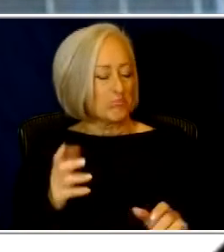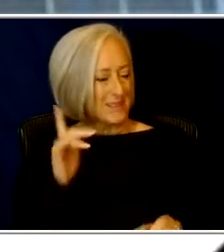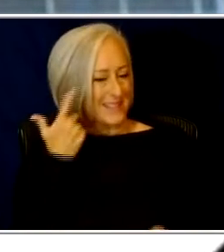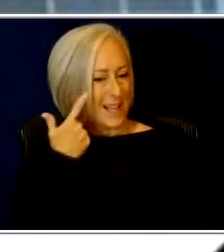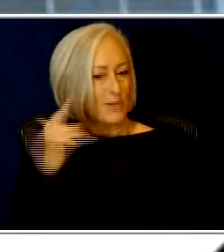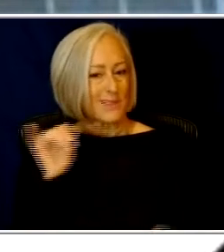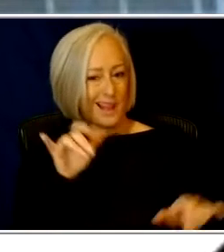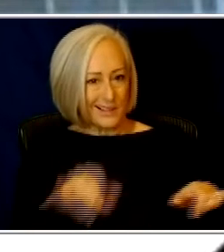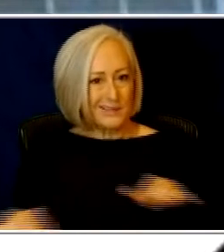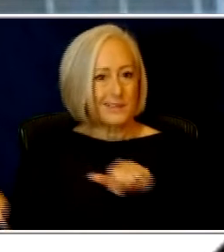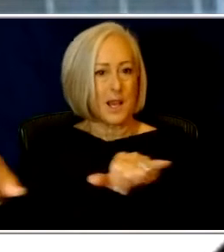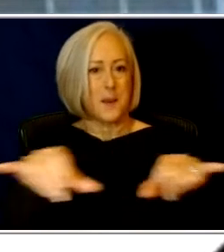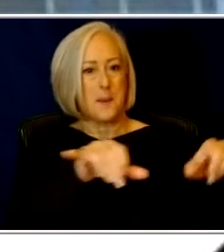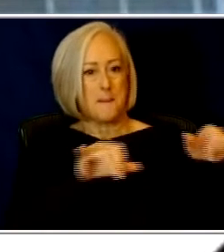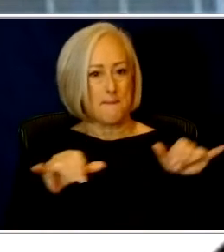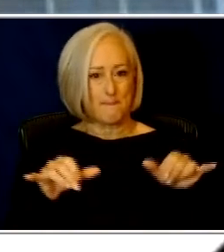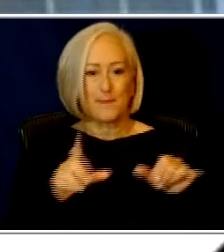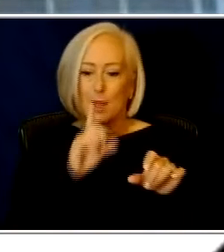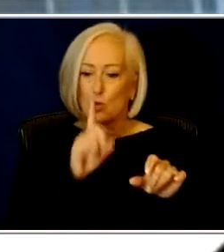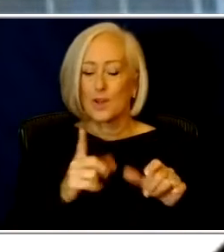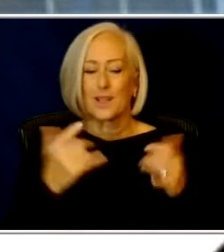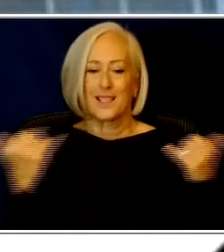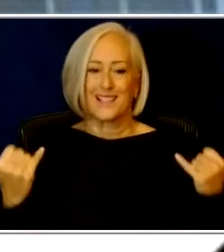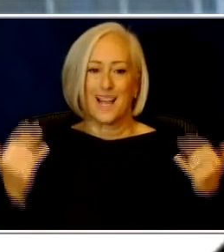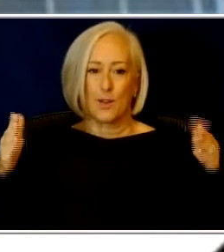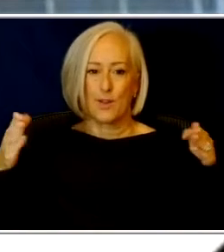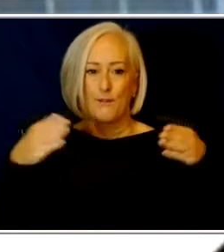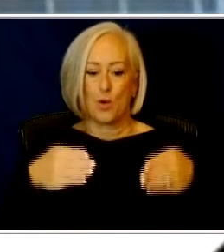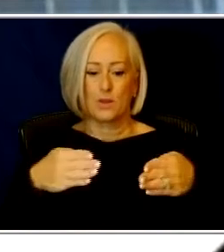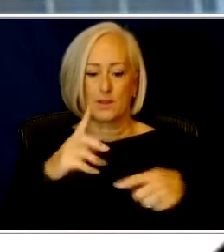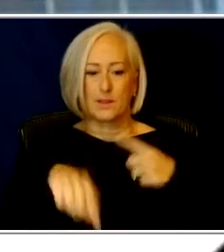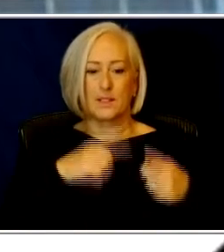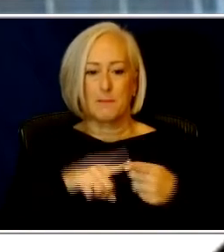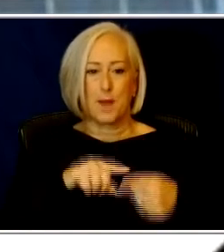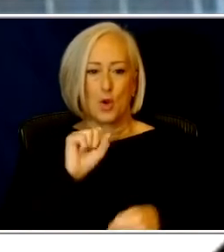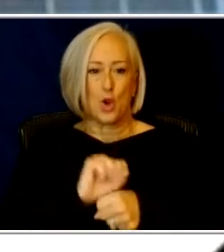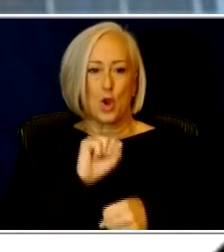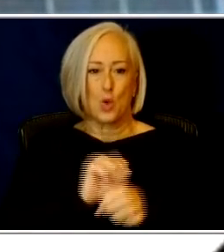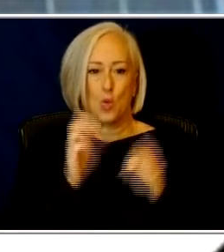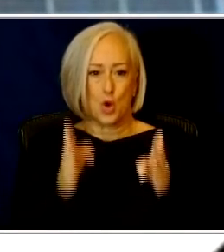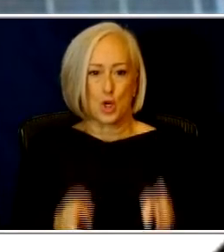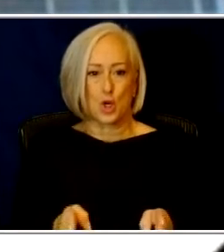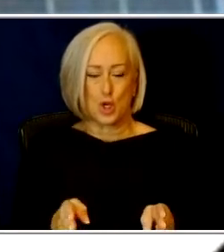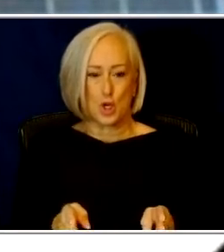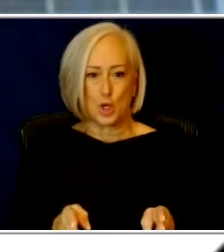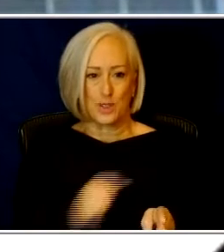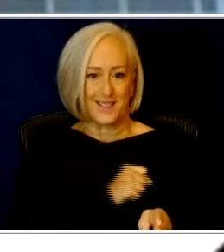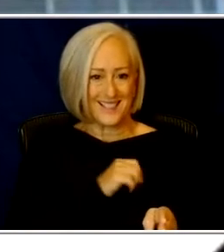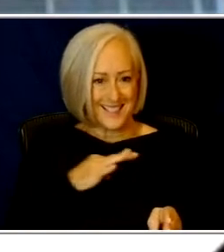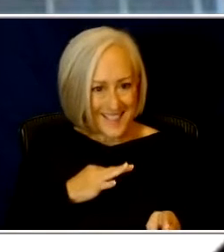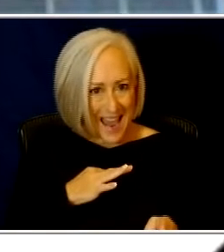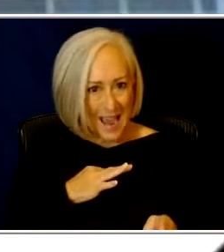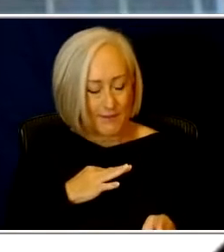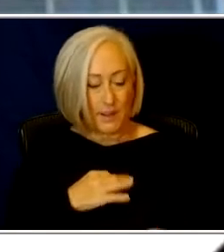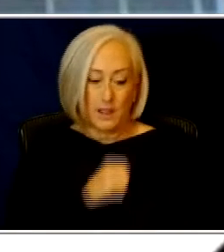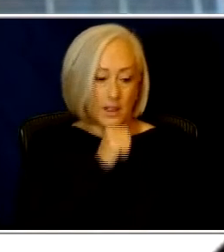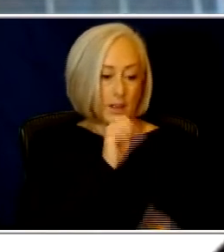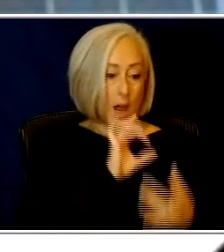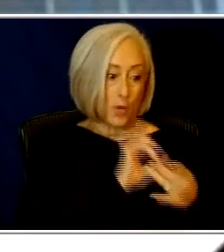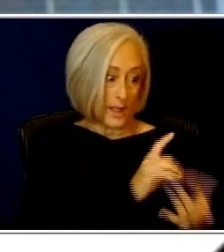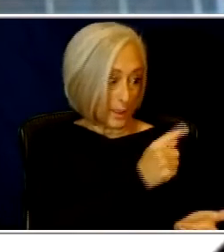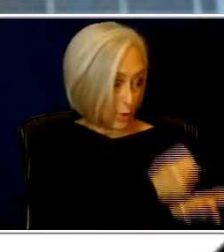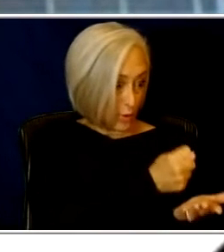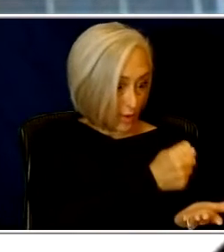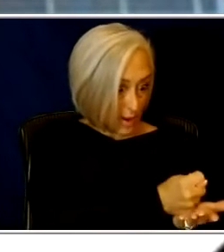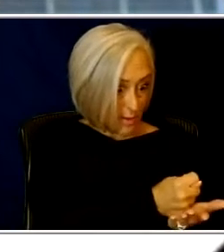really about workforce, right? That's the issue. This is not a therapeutic issue. This is a workforce. This is